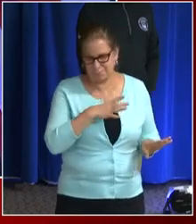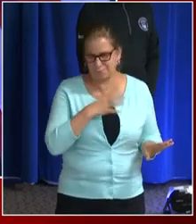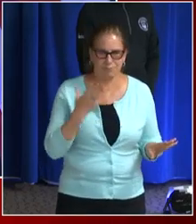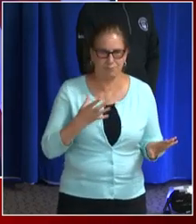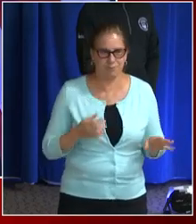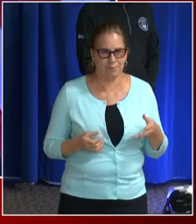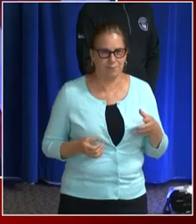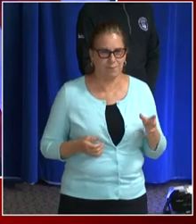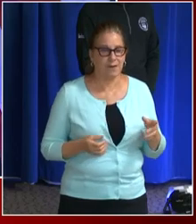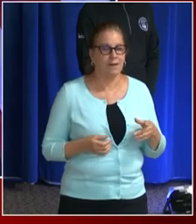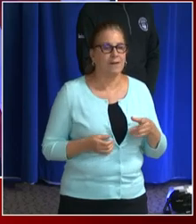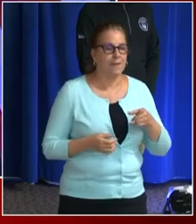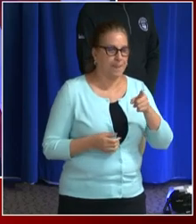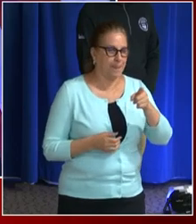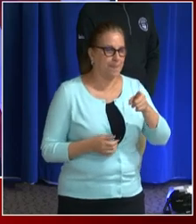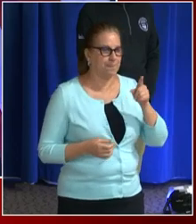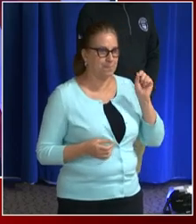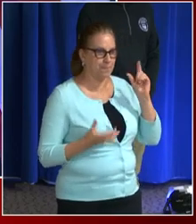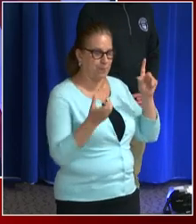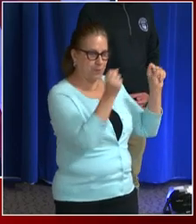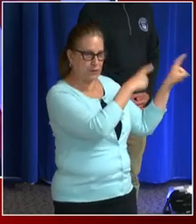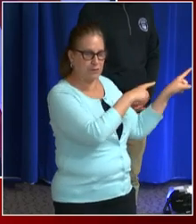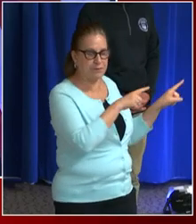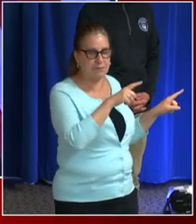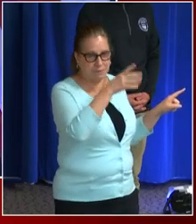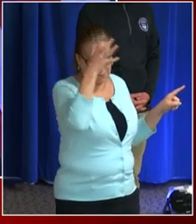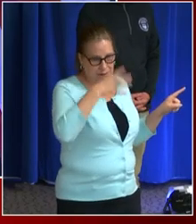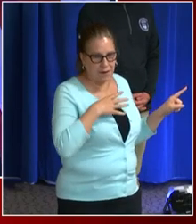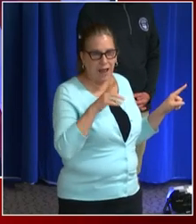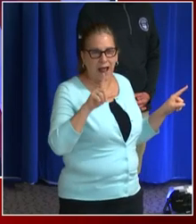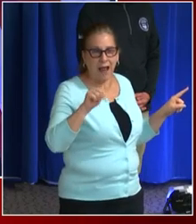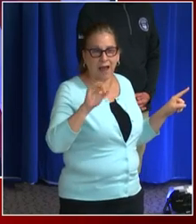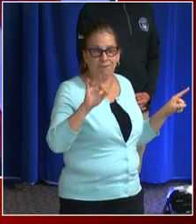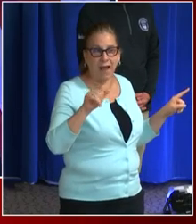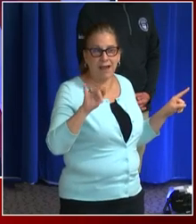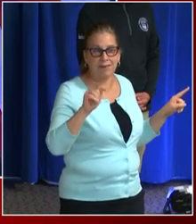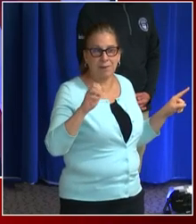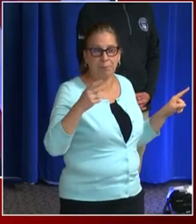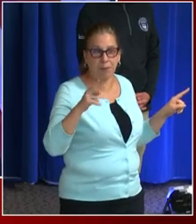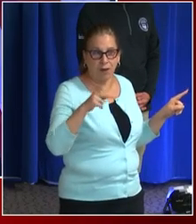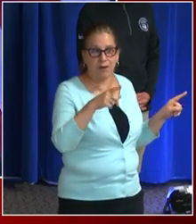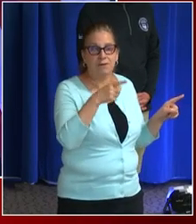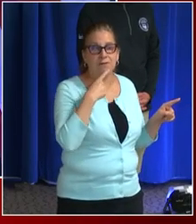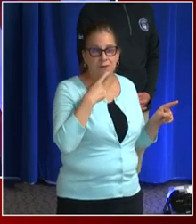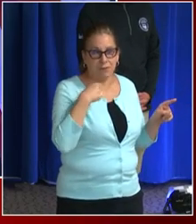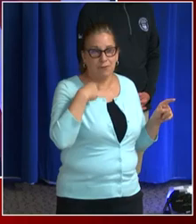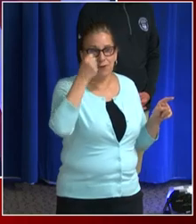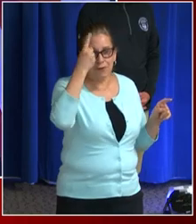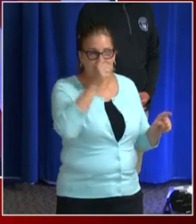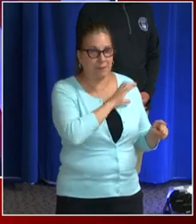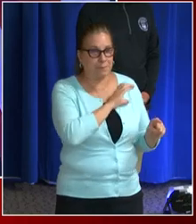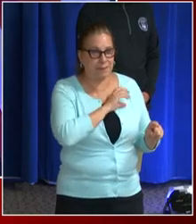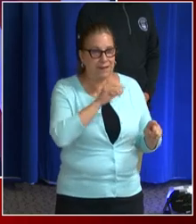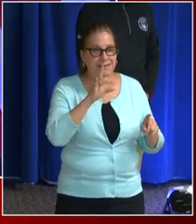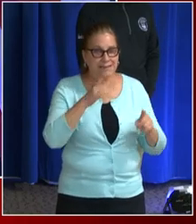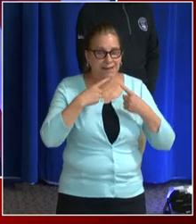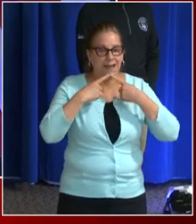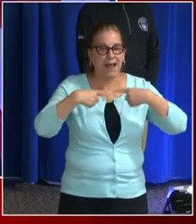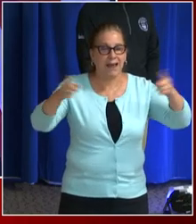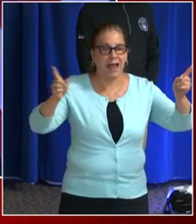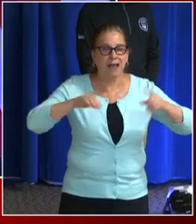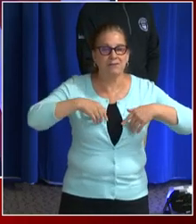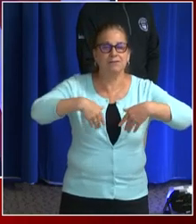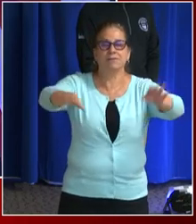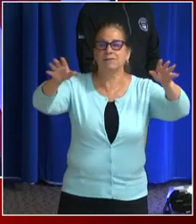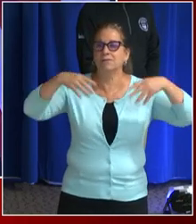but general police practices in the district has multiple orders to disperse, not just one. And apparently protesters down there said they couldn't hear it. So there was that